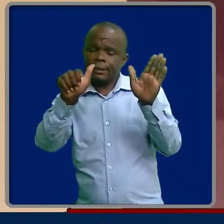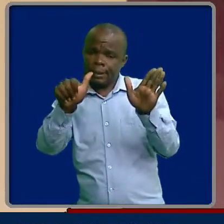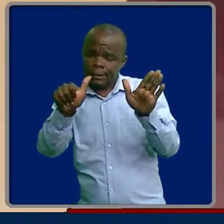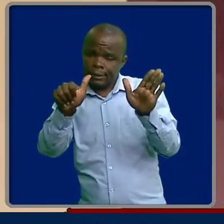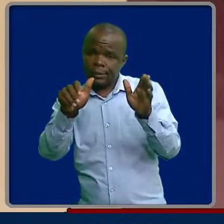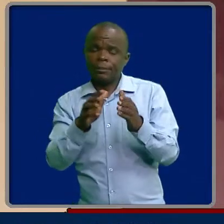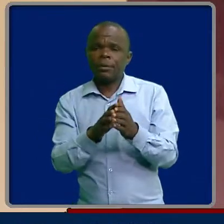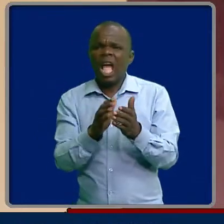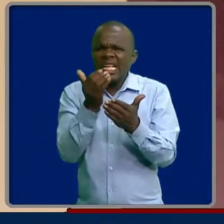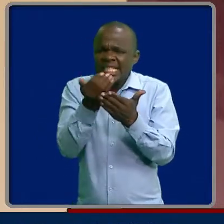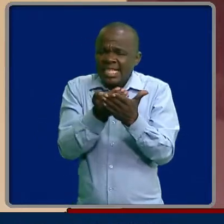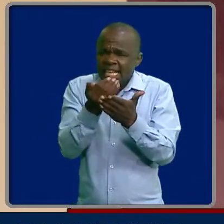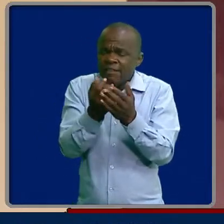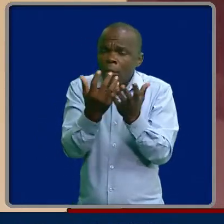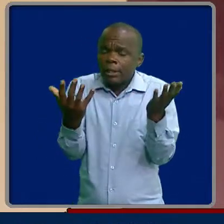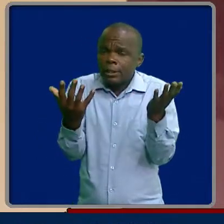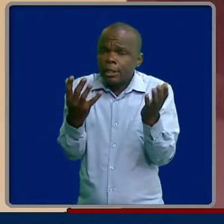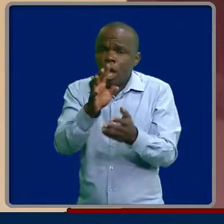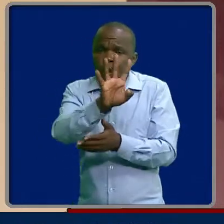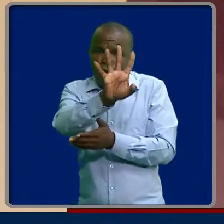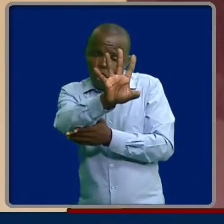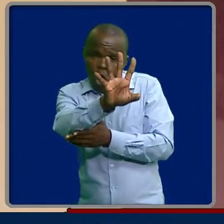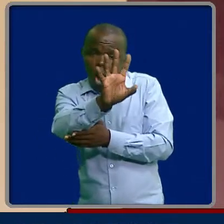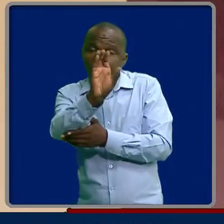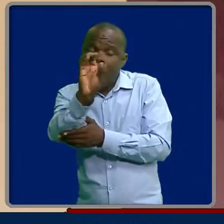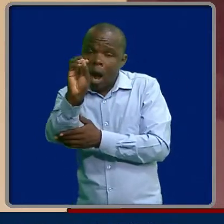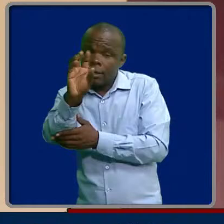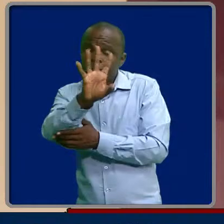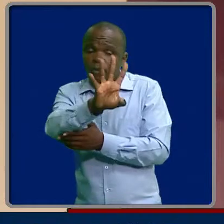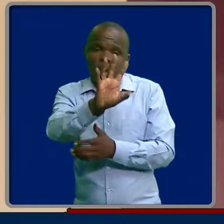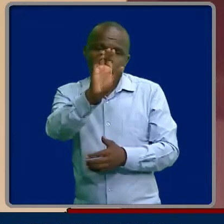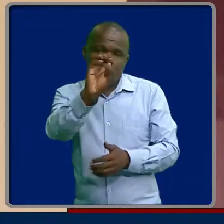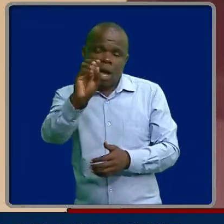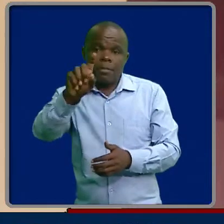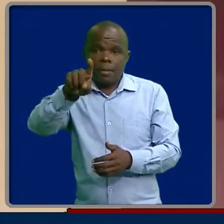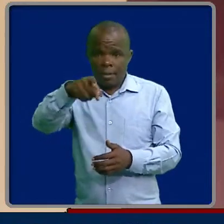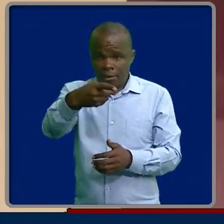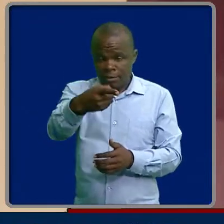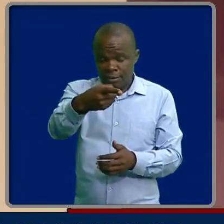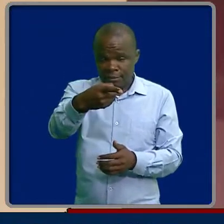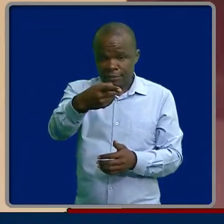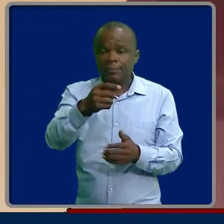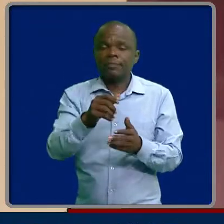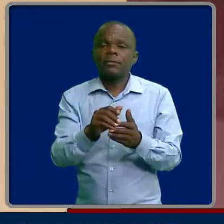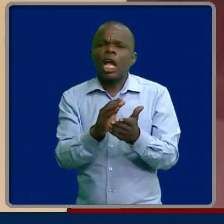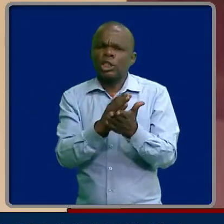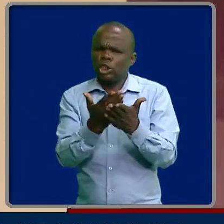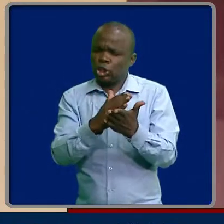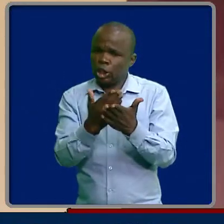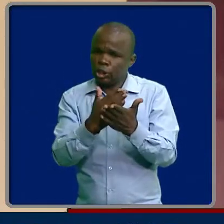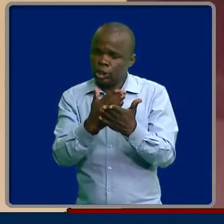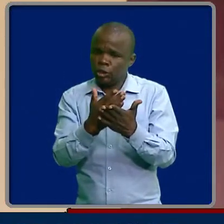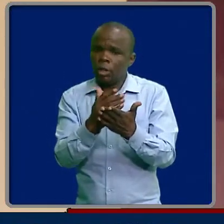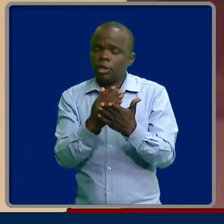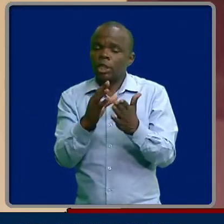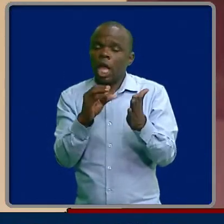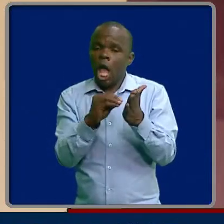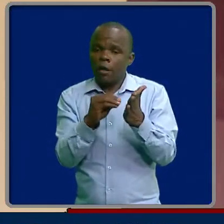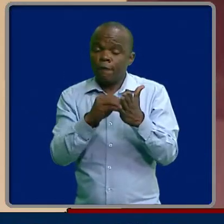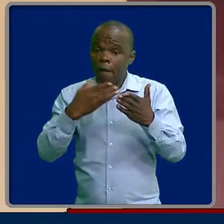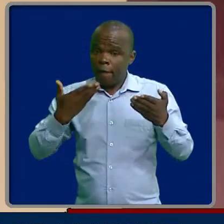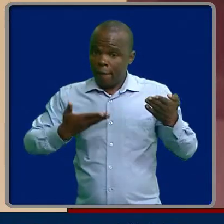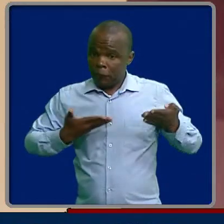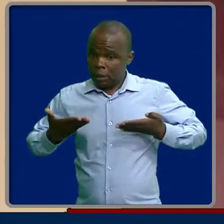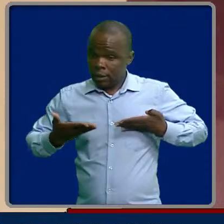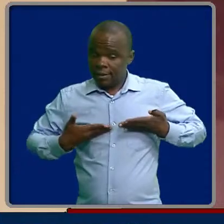over 400,000. And in fact, that is shares, 400,000 in